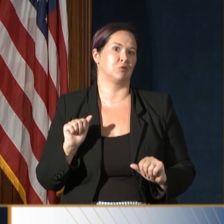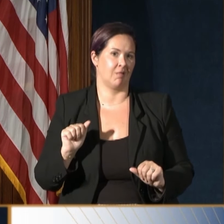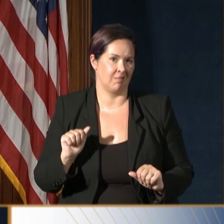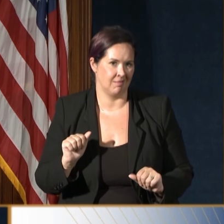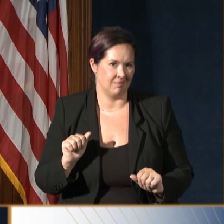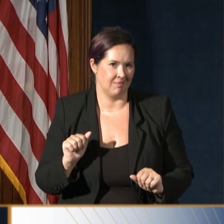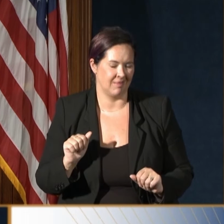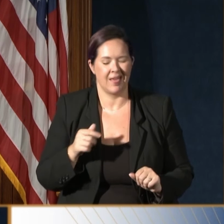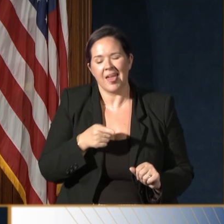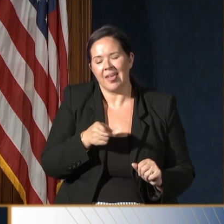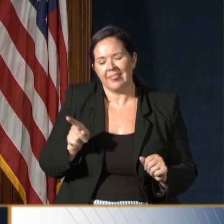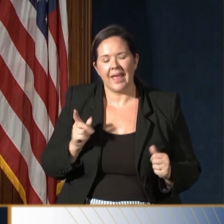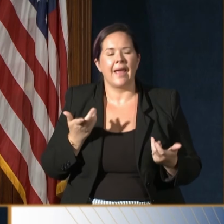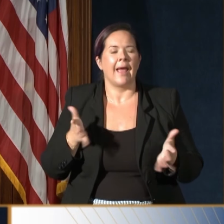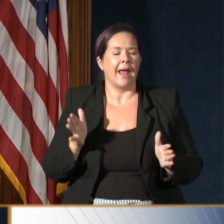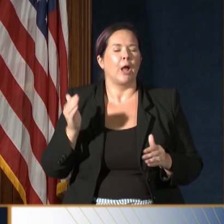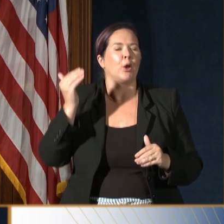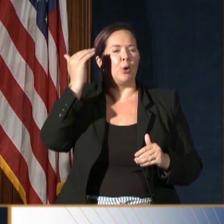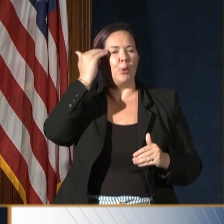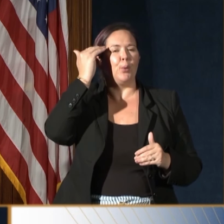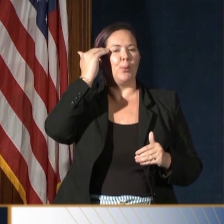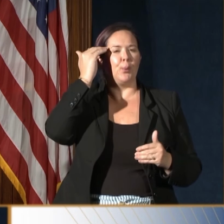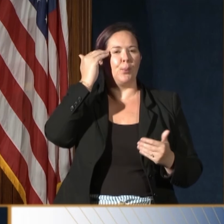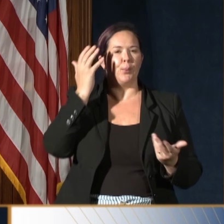They knew that